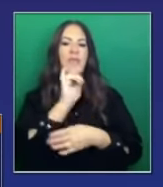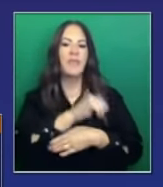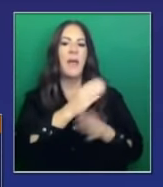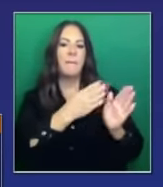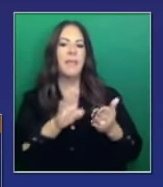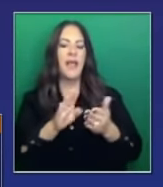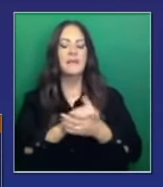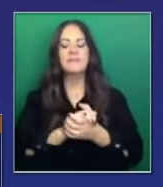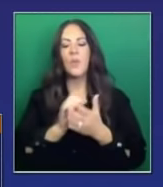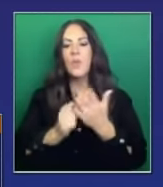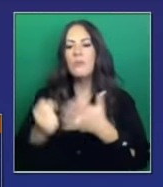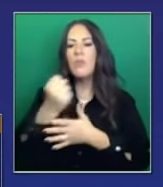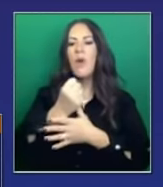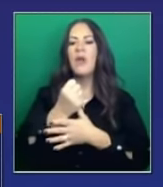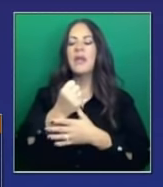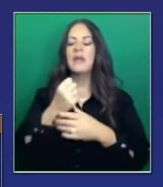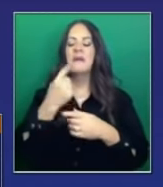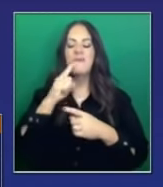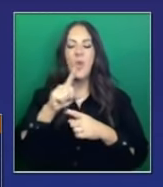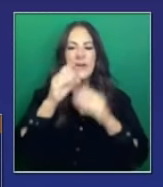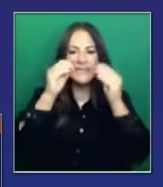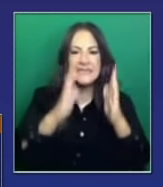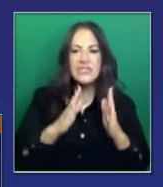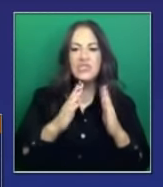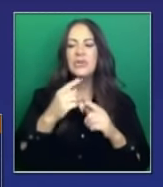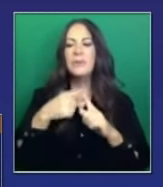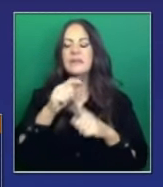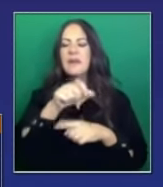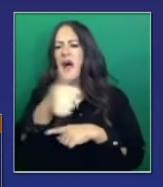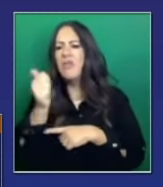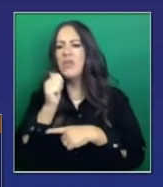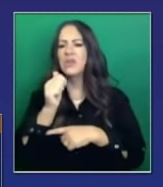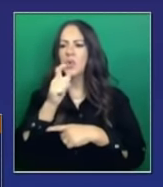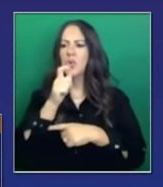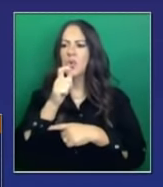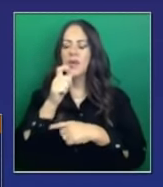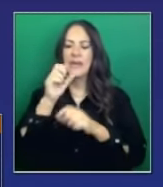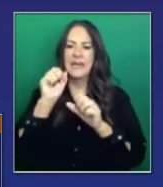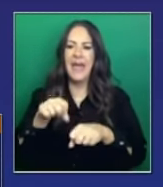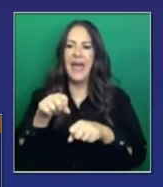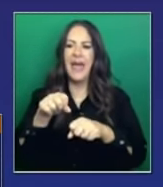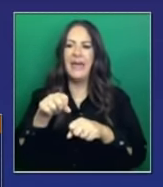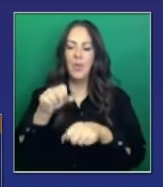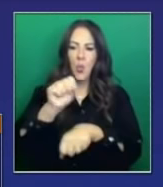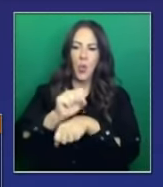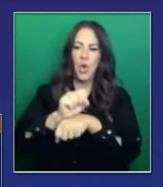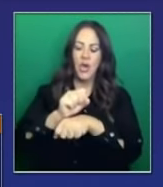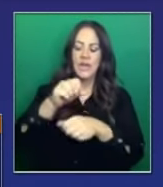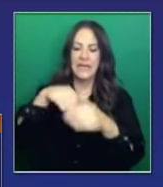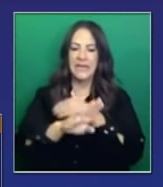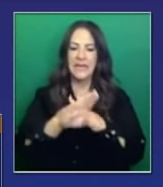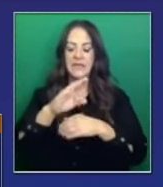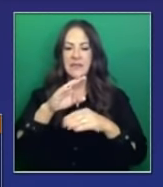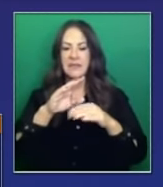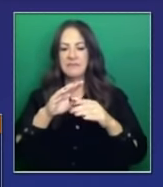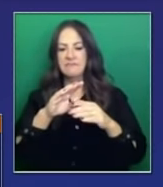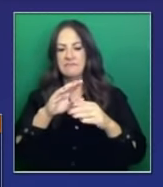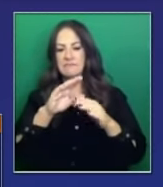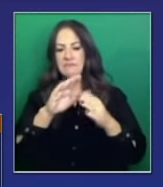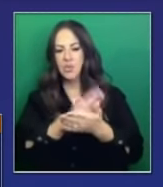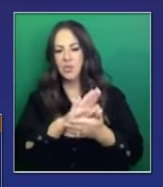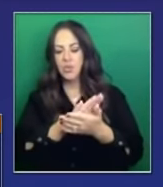to our teachers and others that are critical to help support a safe environment for our children and